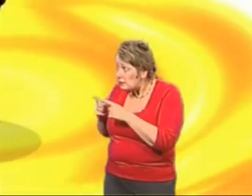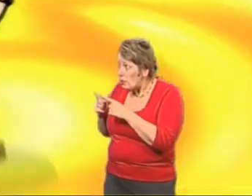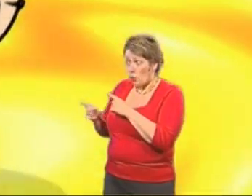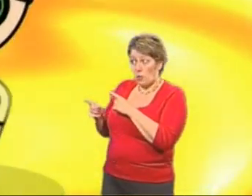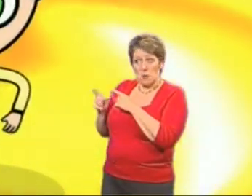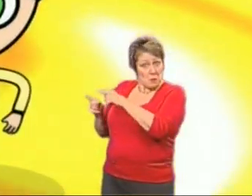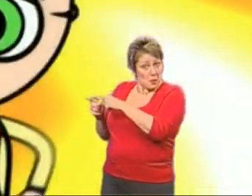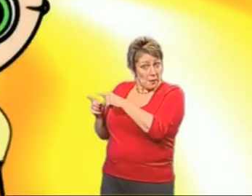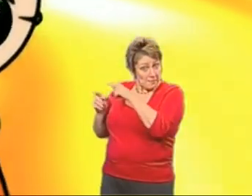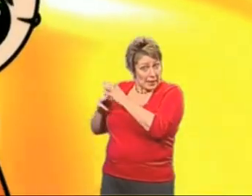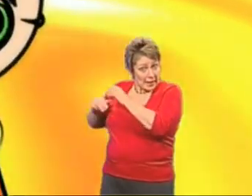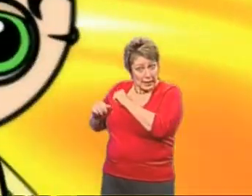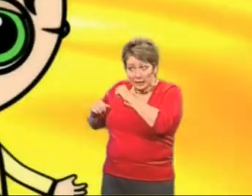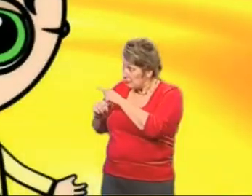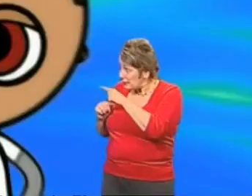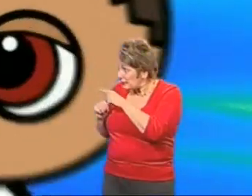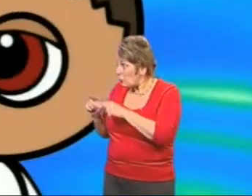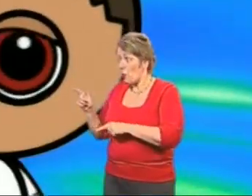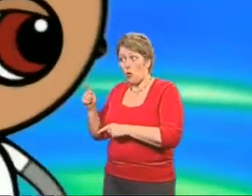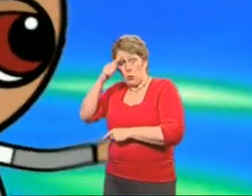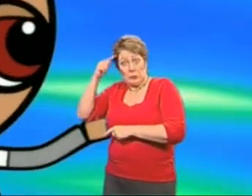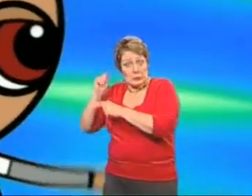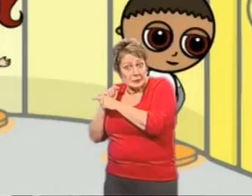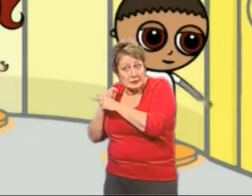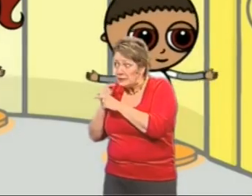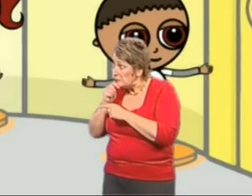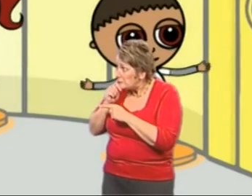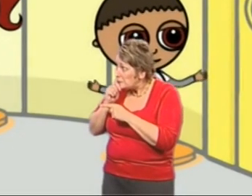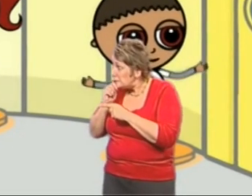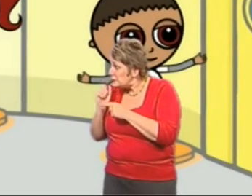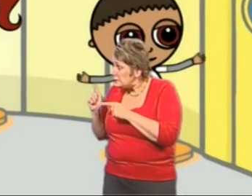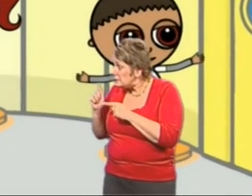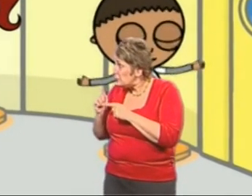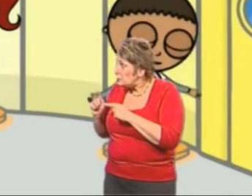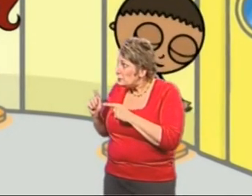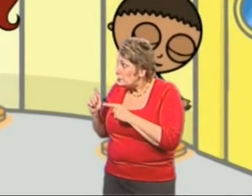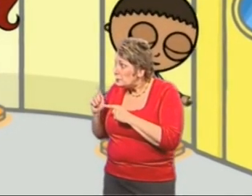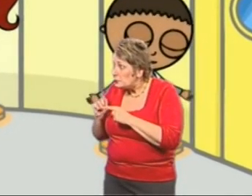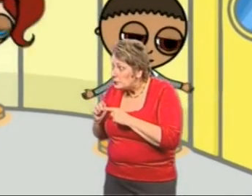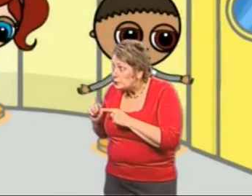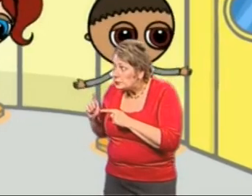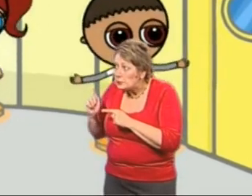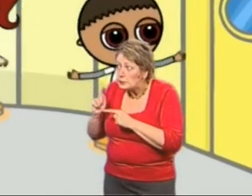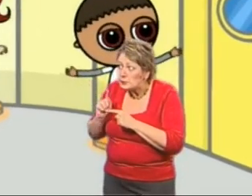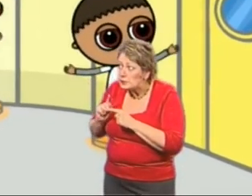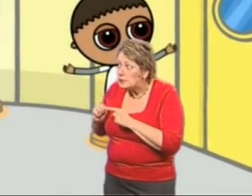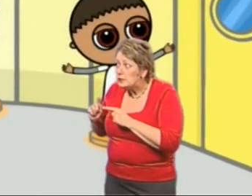Ellie! Wraith! Wraith! Wraith! Mick! Who'll be the pig?